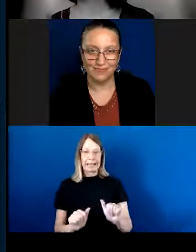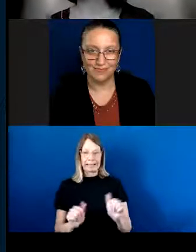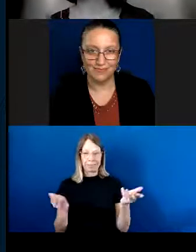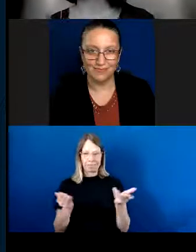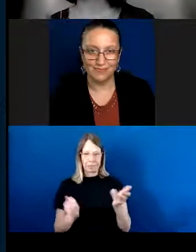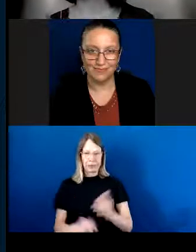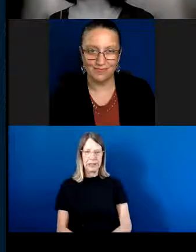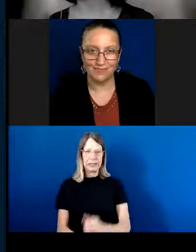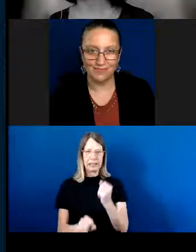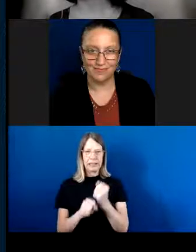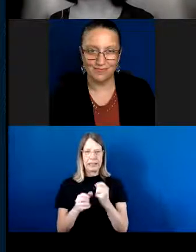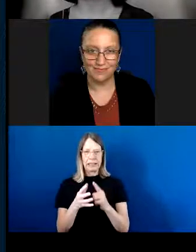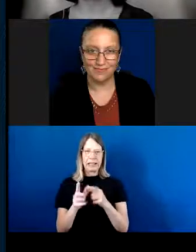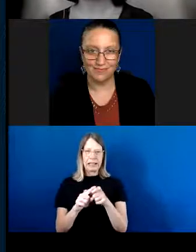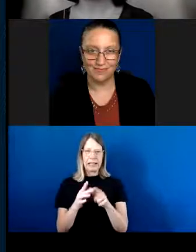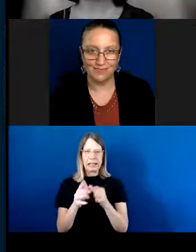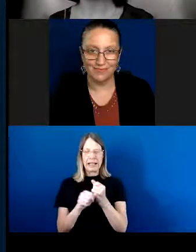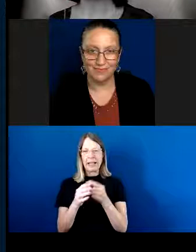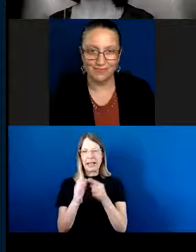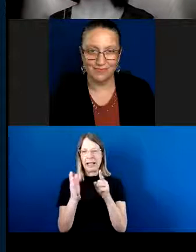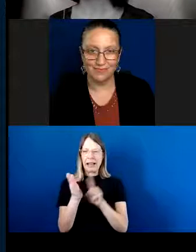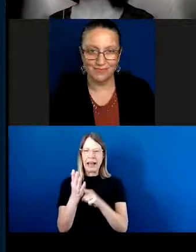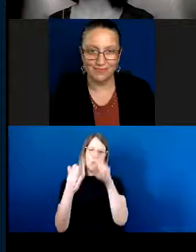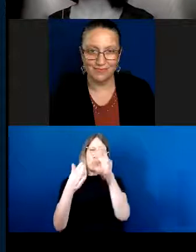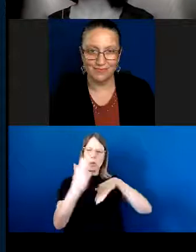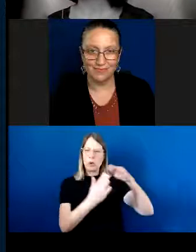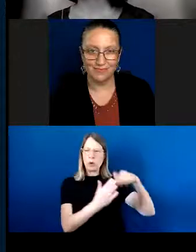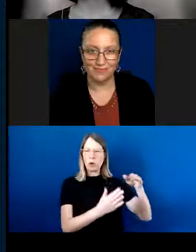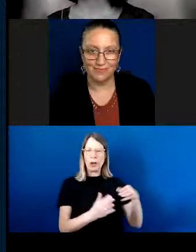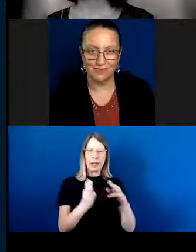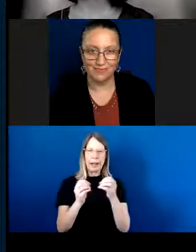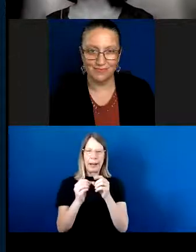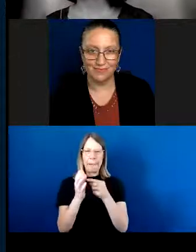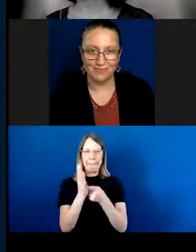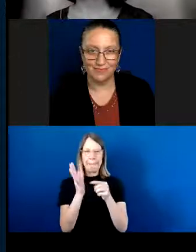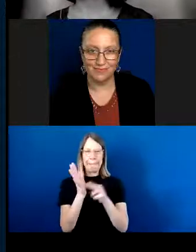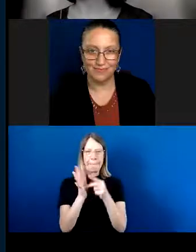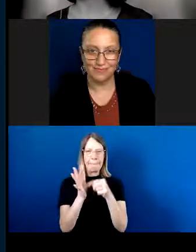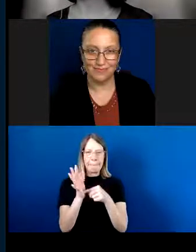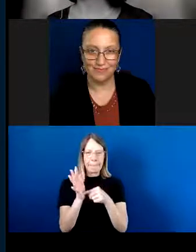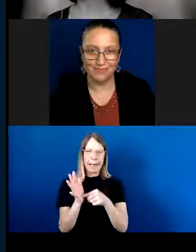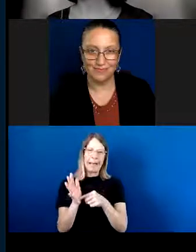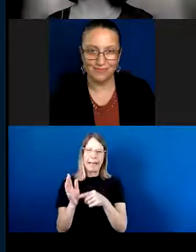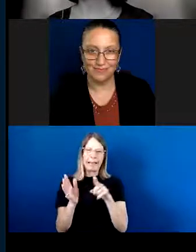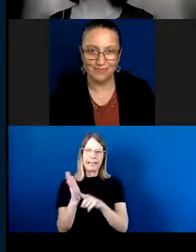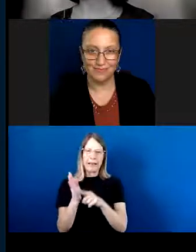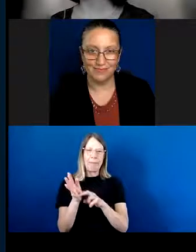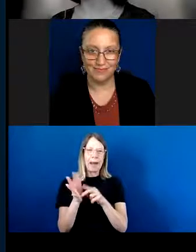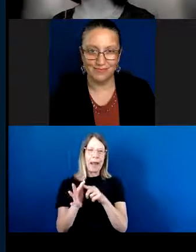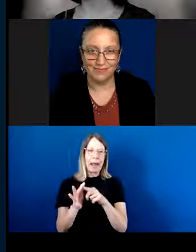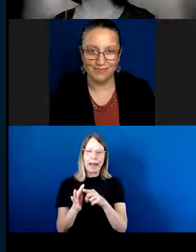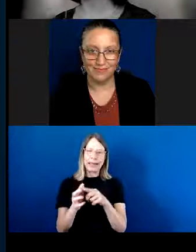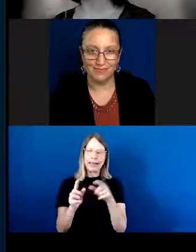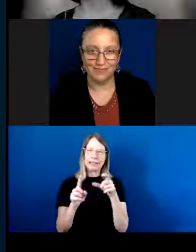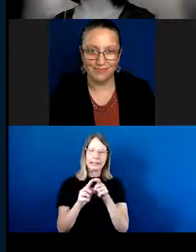the GADIGAL mural in Barnett Lane, Darlinghurst. This amazing collaborative artwork, designed by Sydney artist